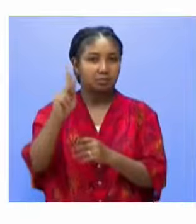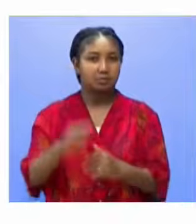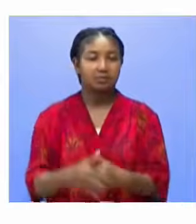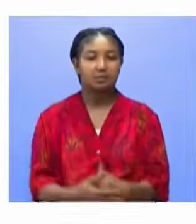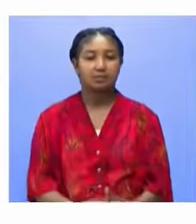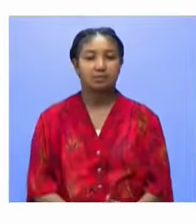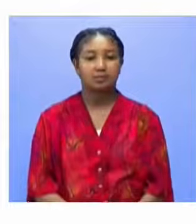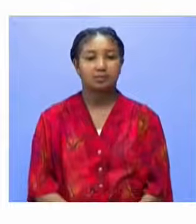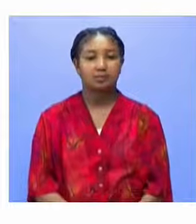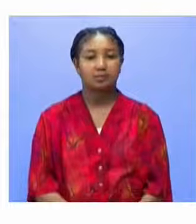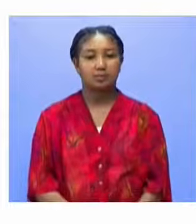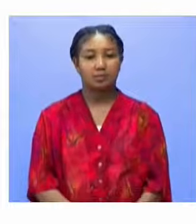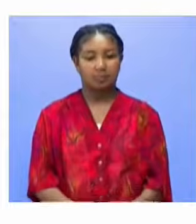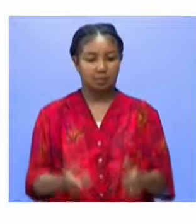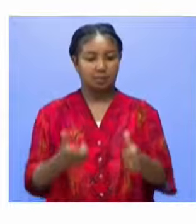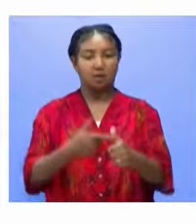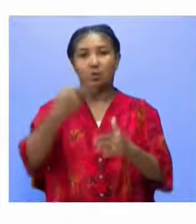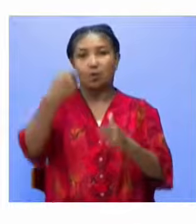Yes? What?